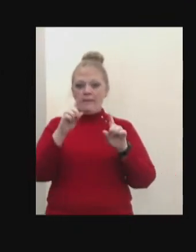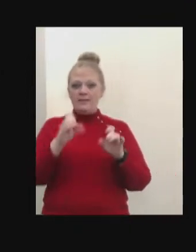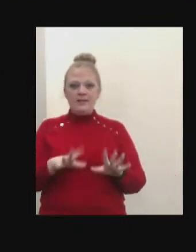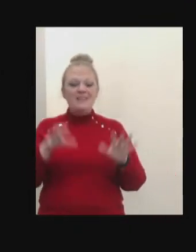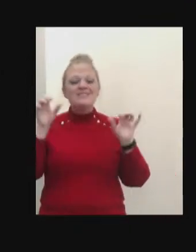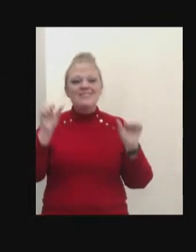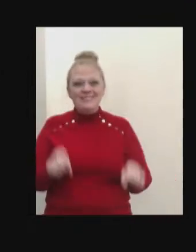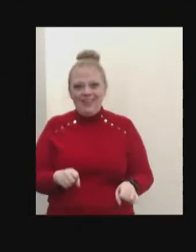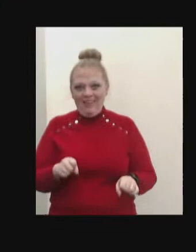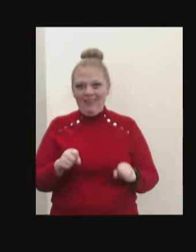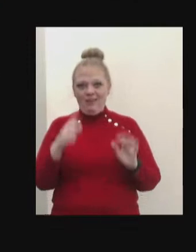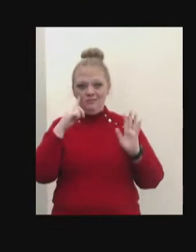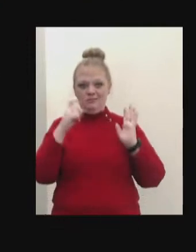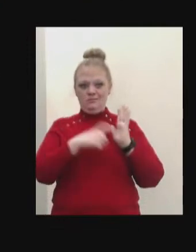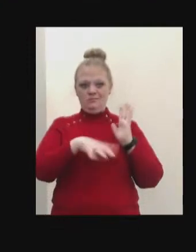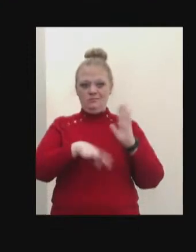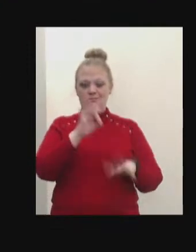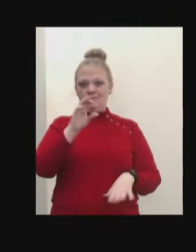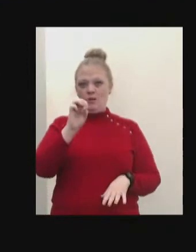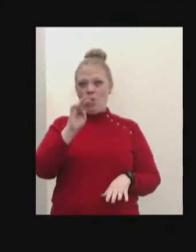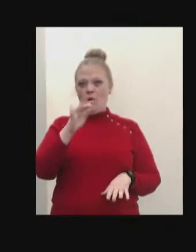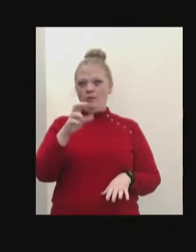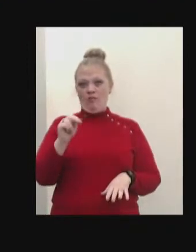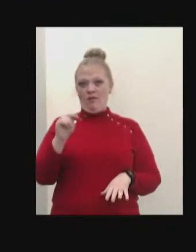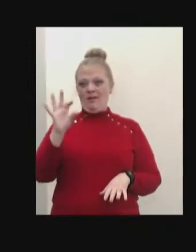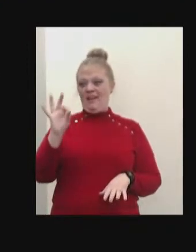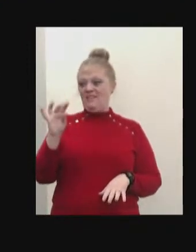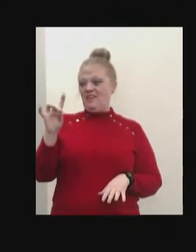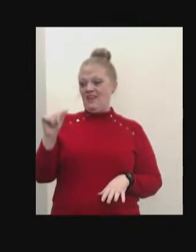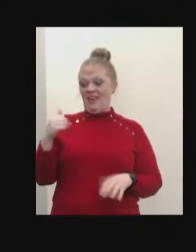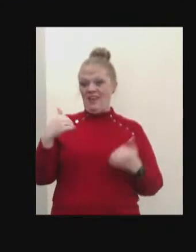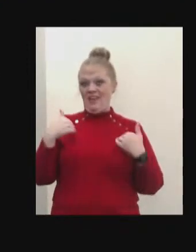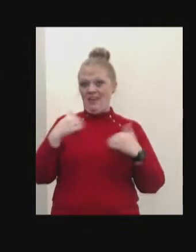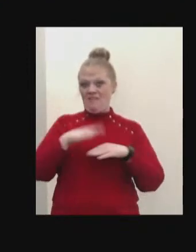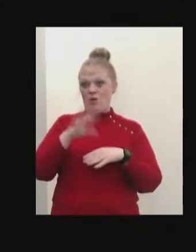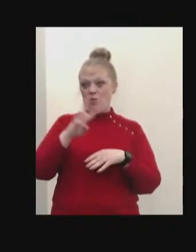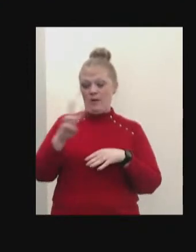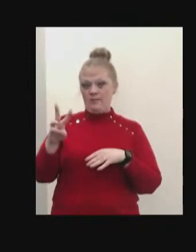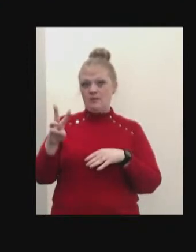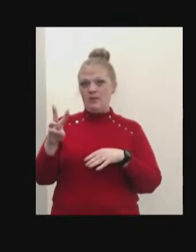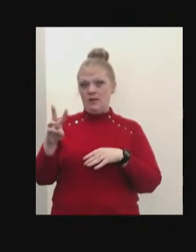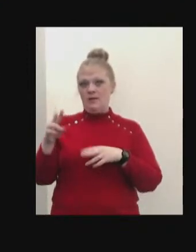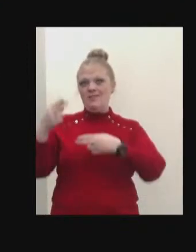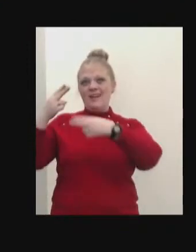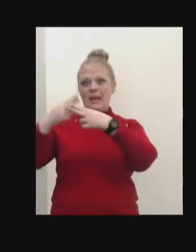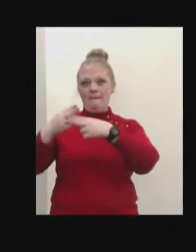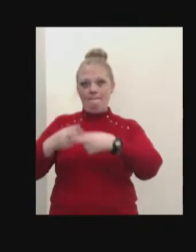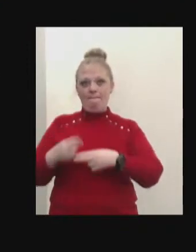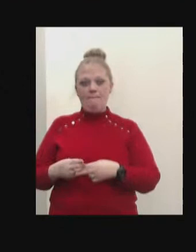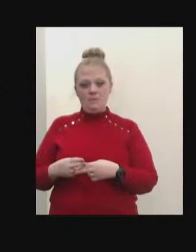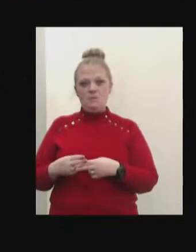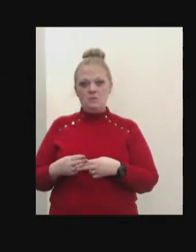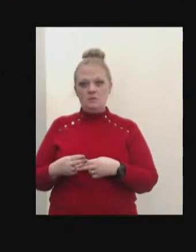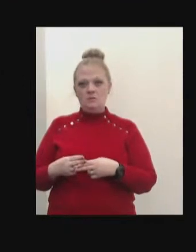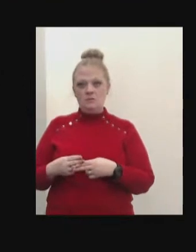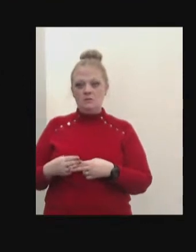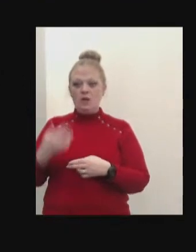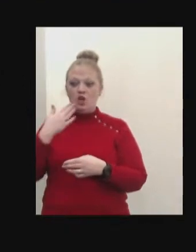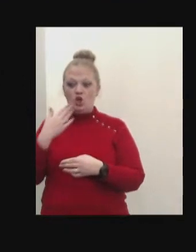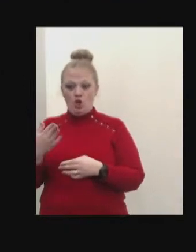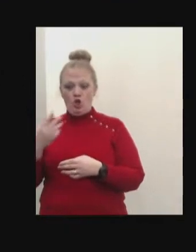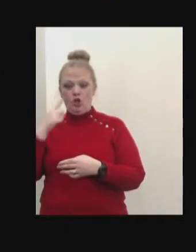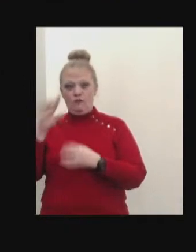variant. The FDA has on its website those that they have identified that are good for identifying Omicron and those that are not so